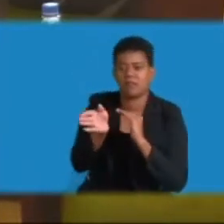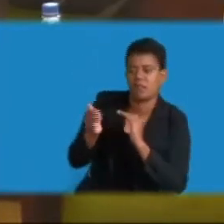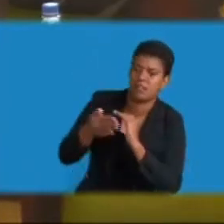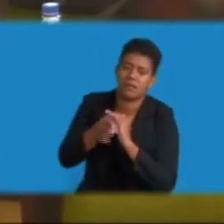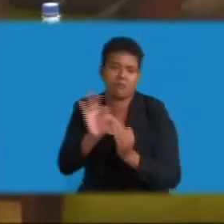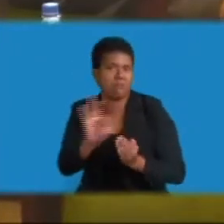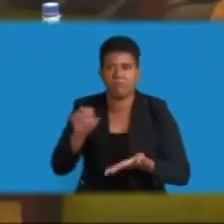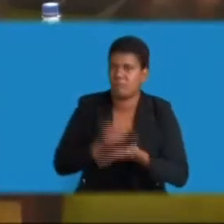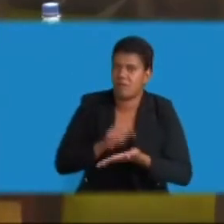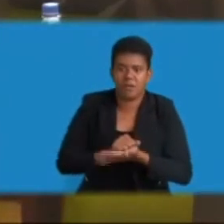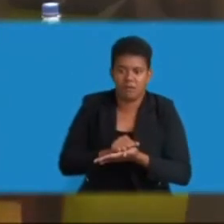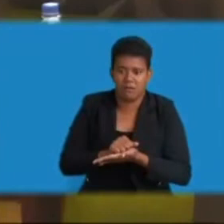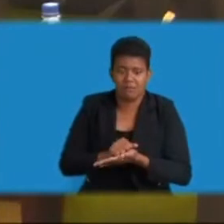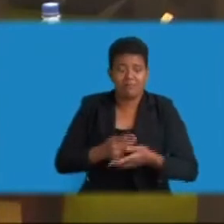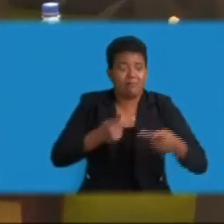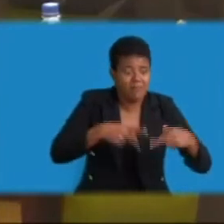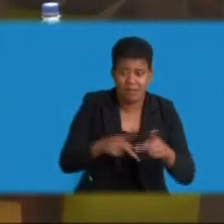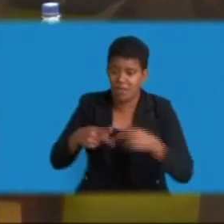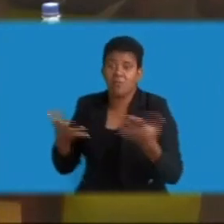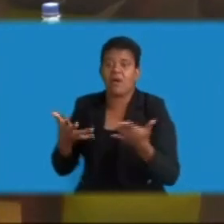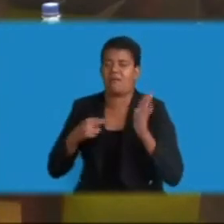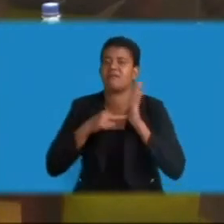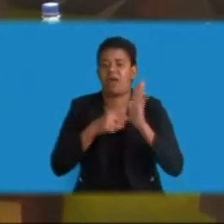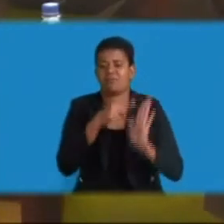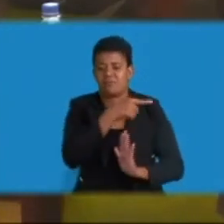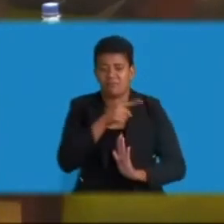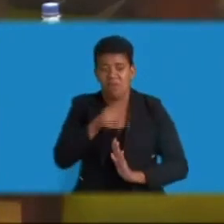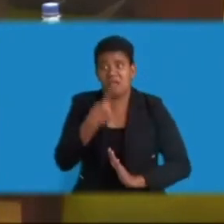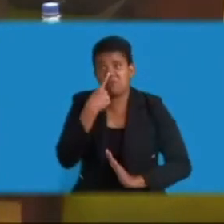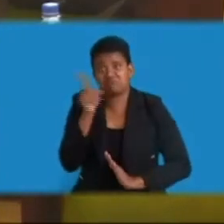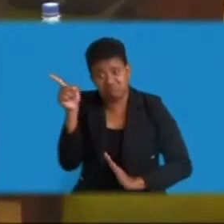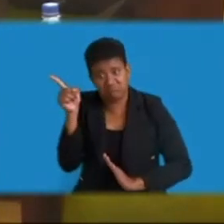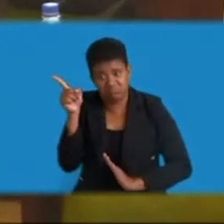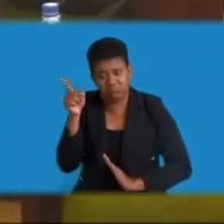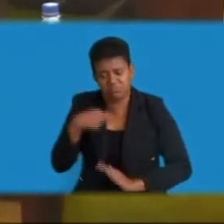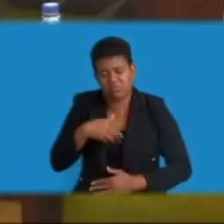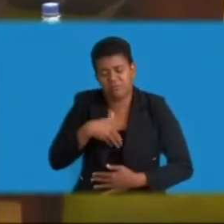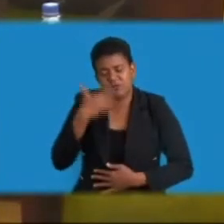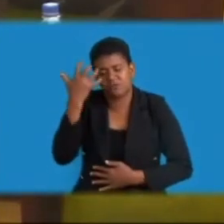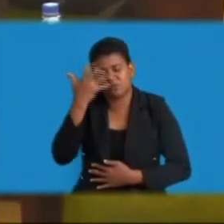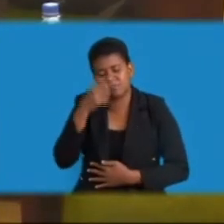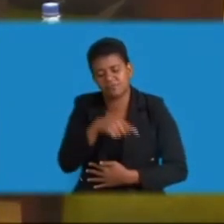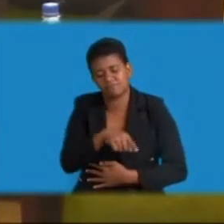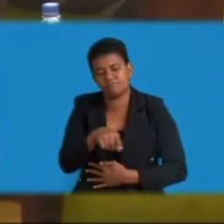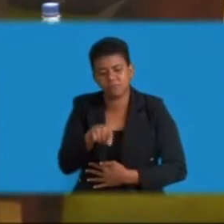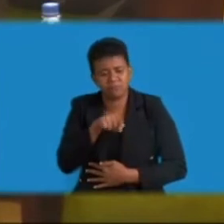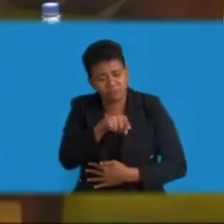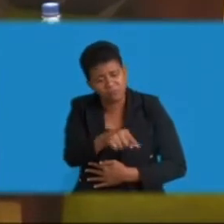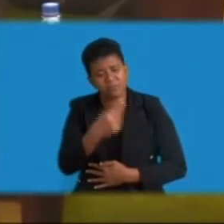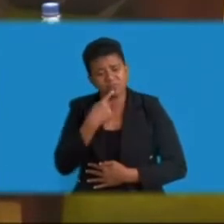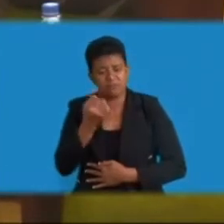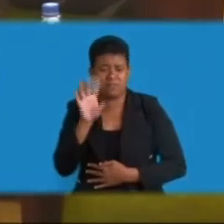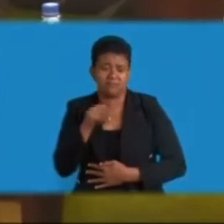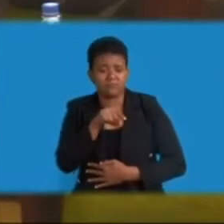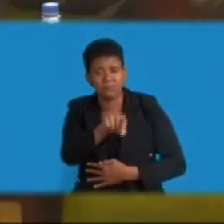It's in Nandi, Madam Speaker. Please go there and you have a look at this. And you feel sorry. You feel sorry for that municipality. Yeah. They speak